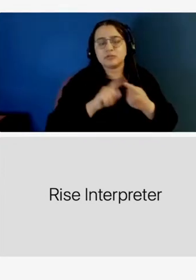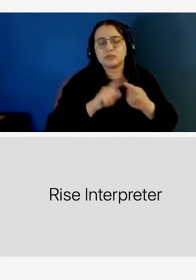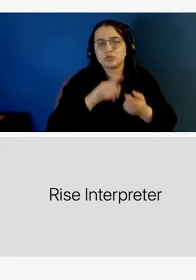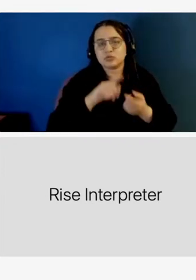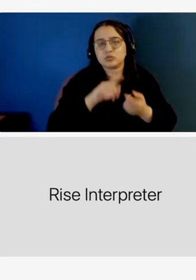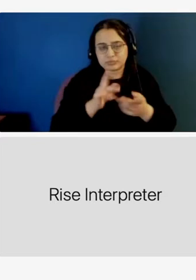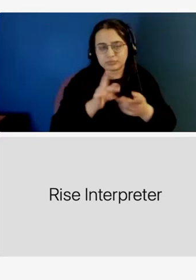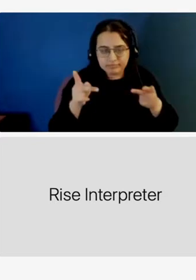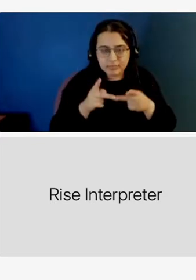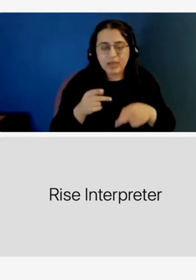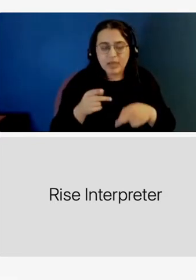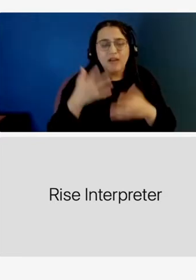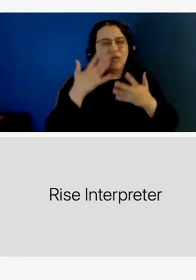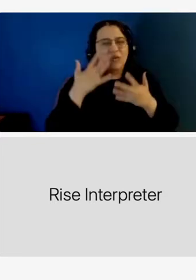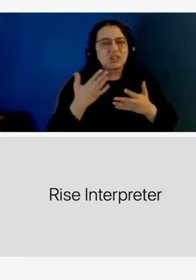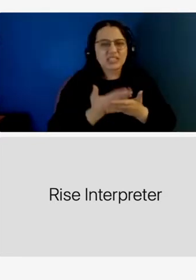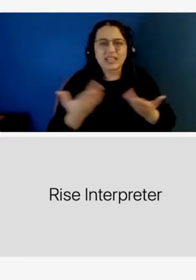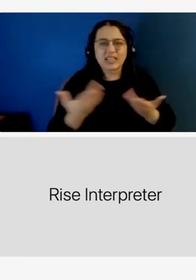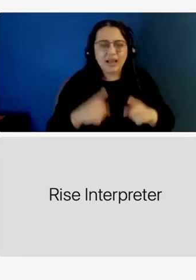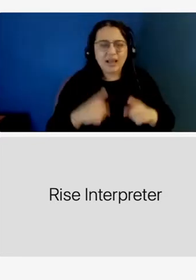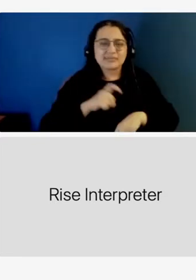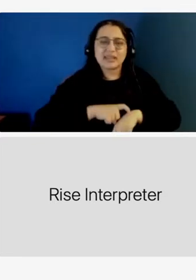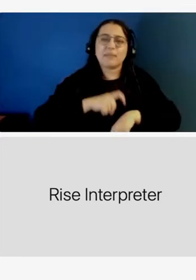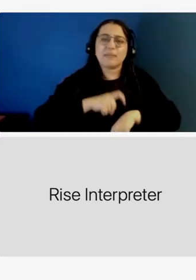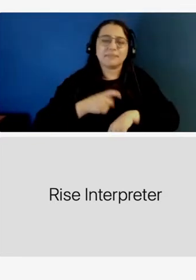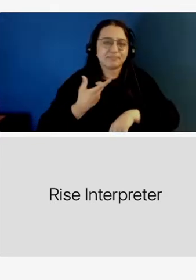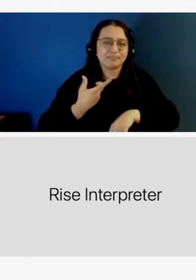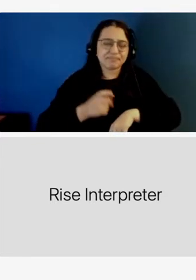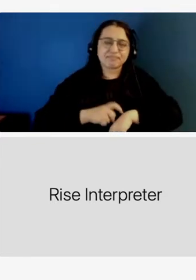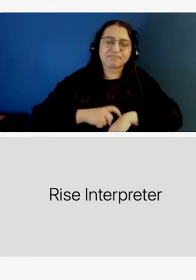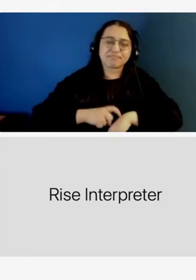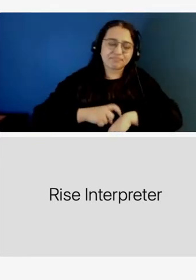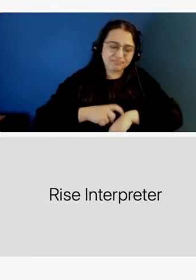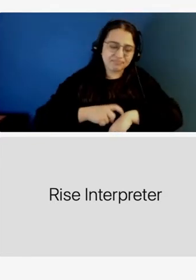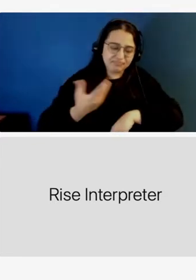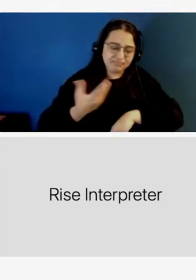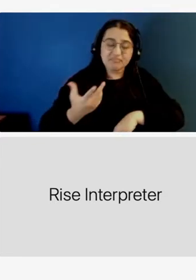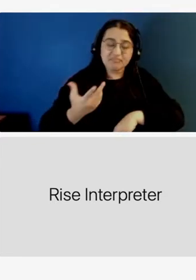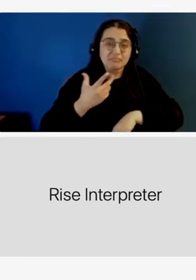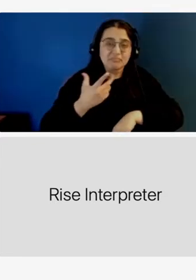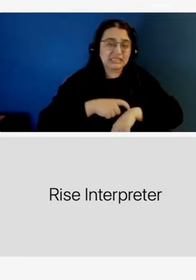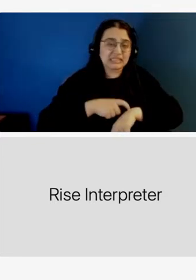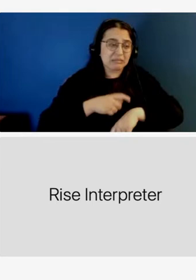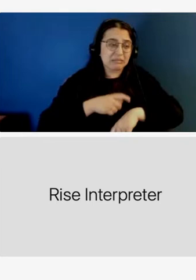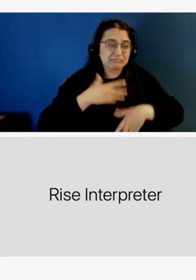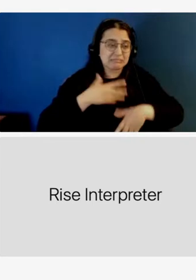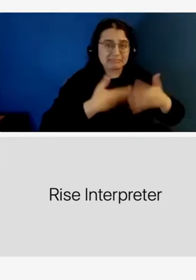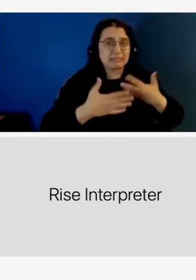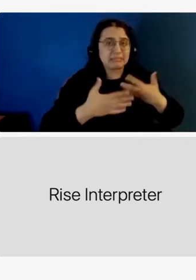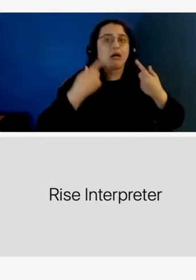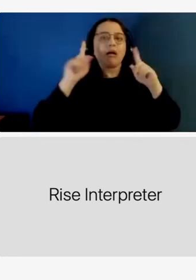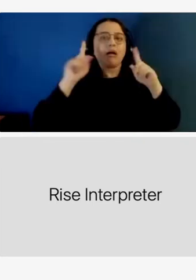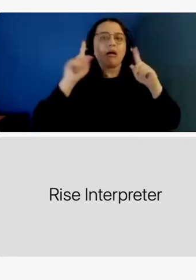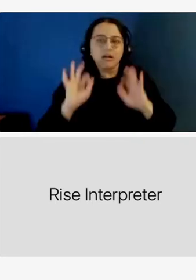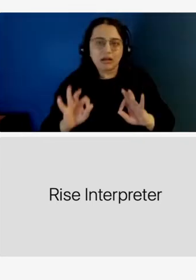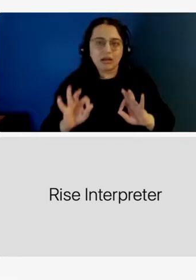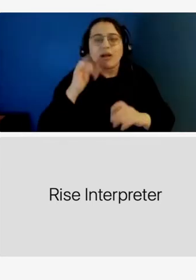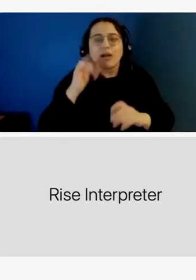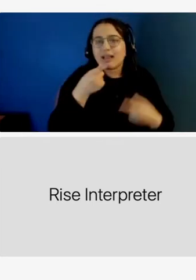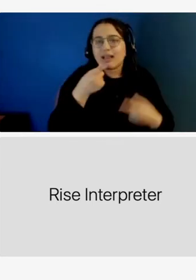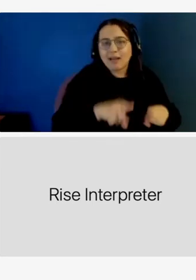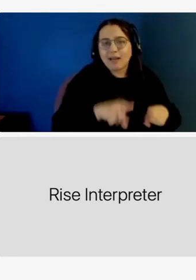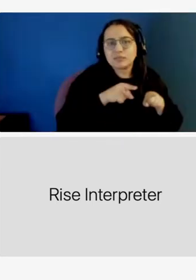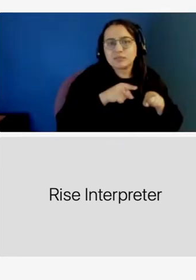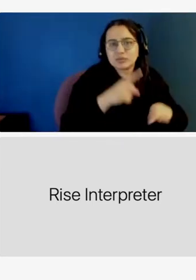The timing actually, it worked out pretty well because it didn't occur during the summer, because summer months was really, that's